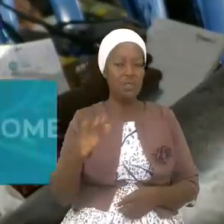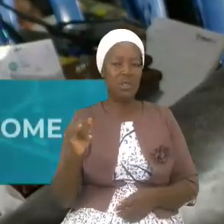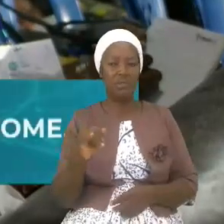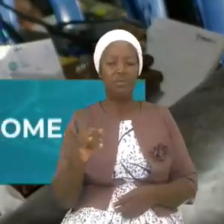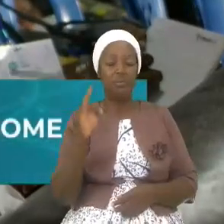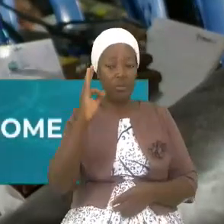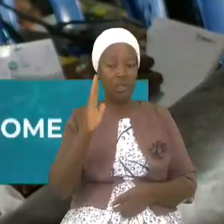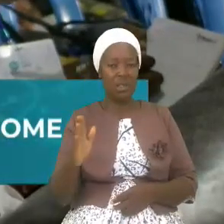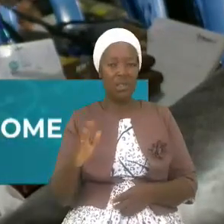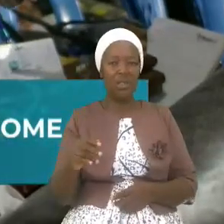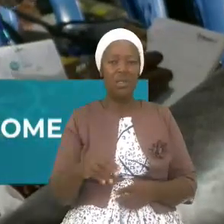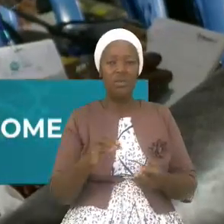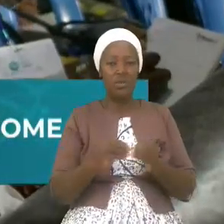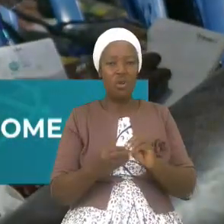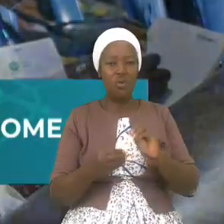of awesome,